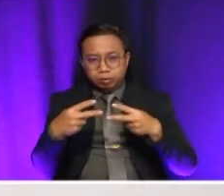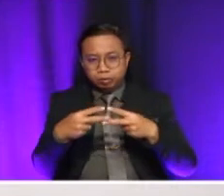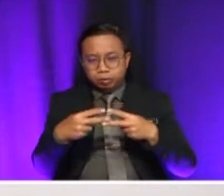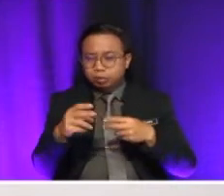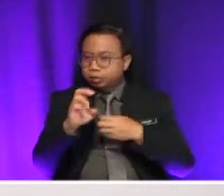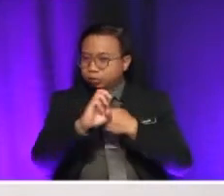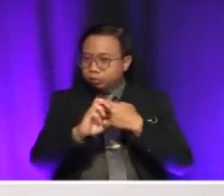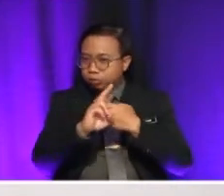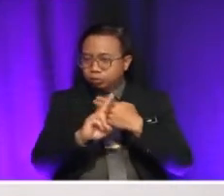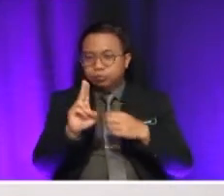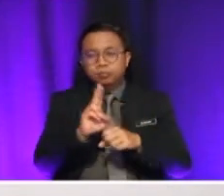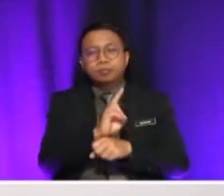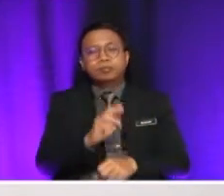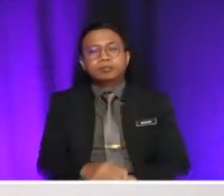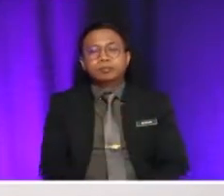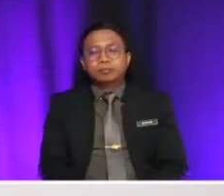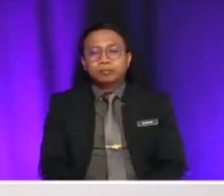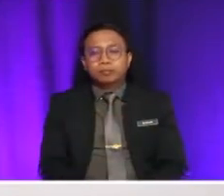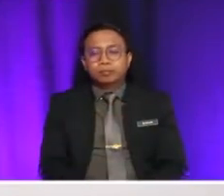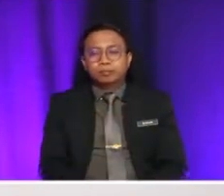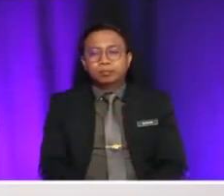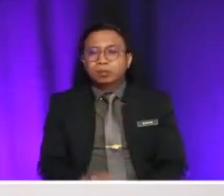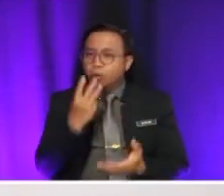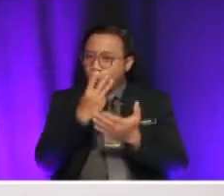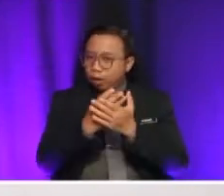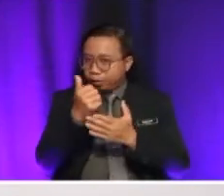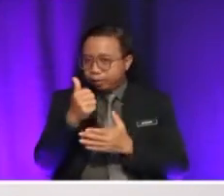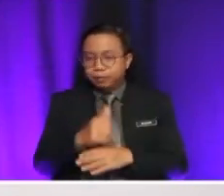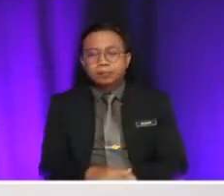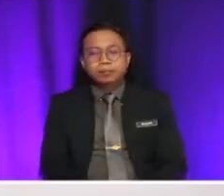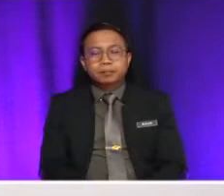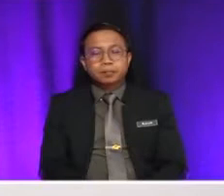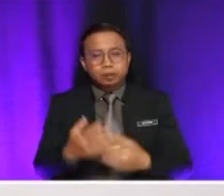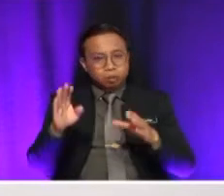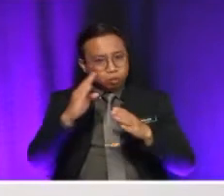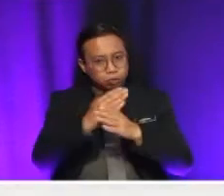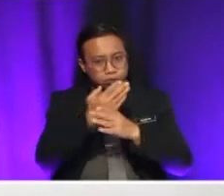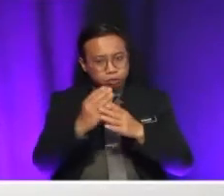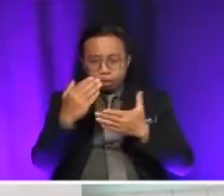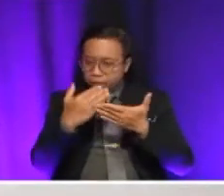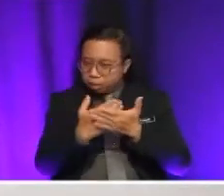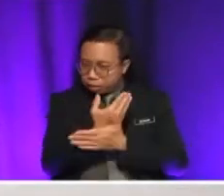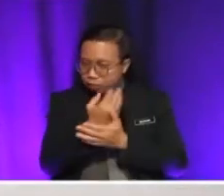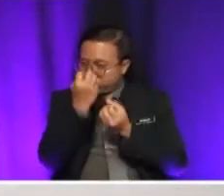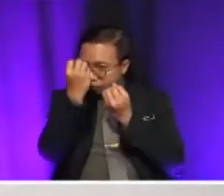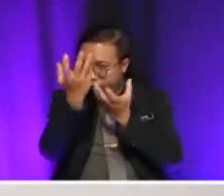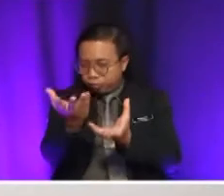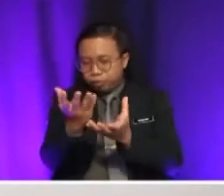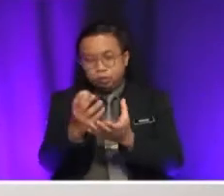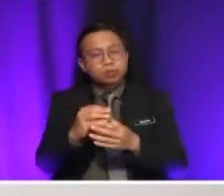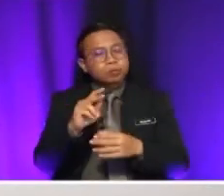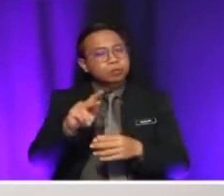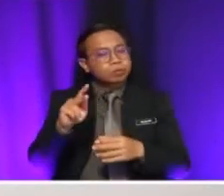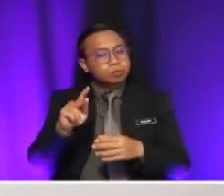wood-burning stores. Okay, well done, Rowena. You have shared a new information. Probably many of us didn't know that